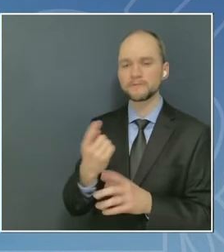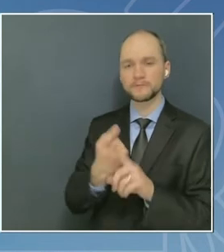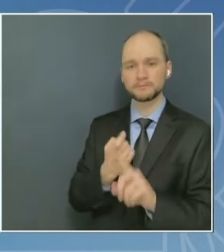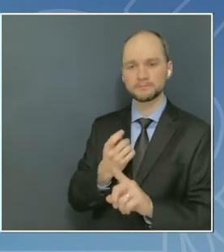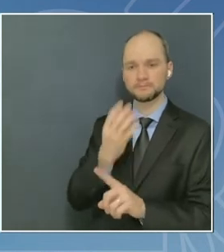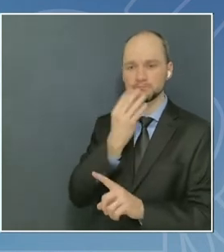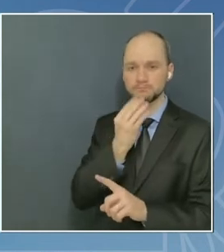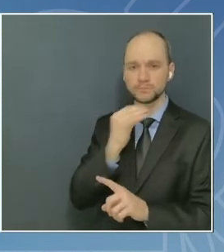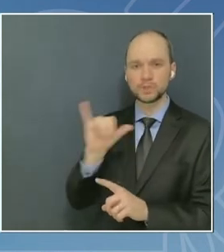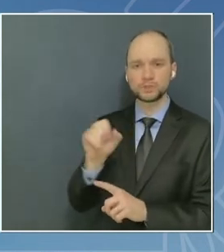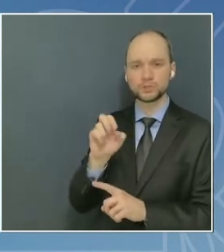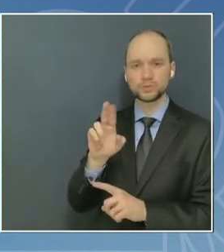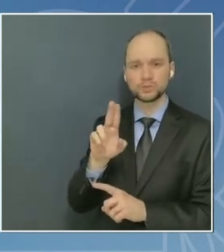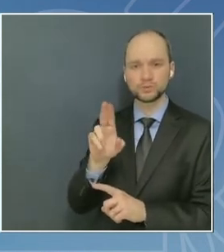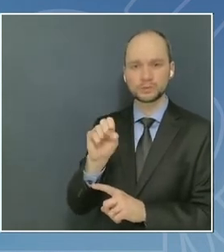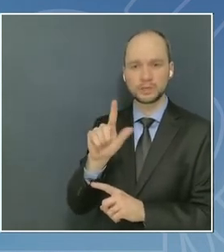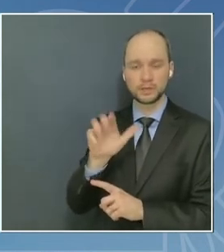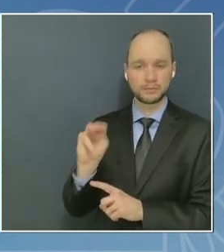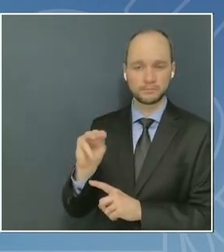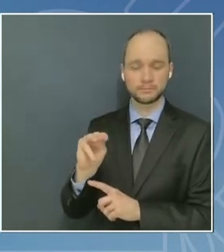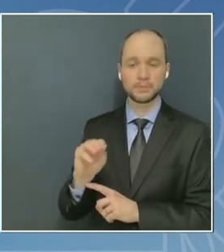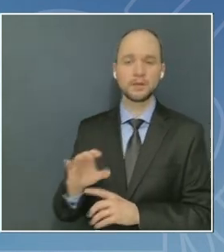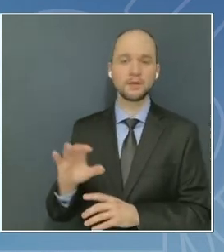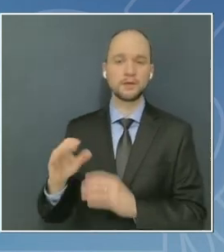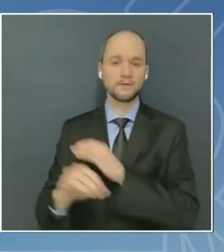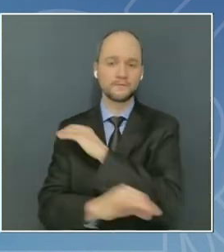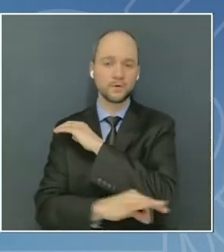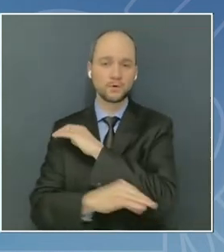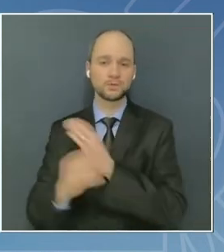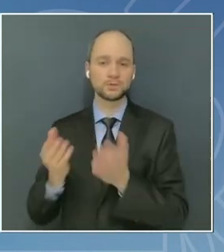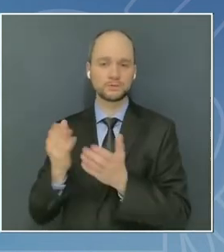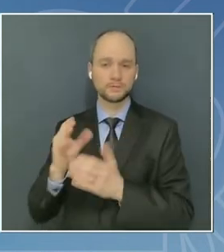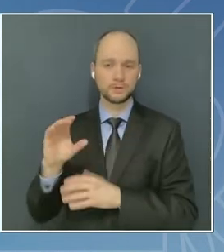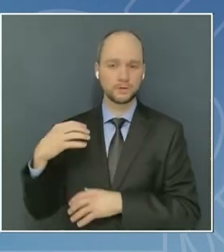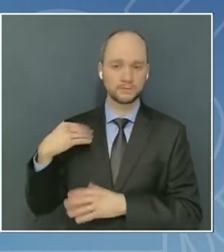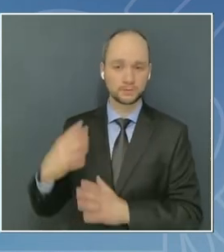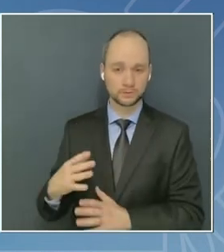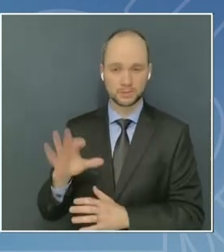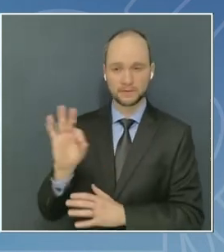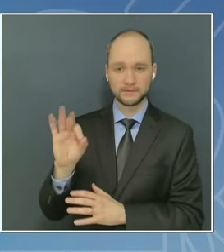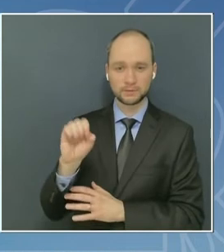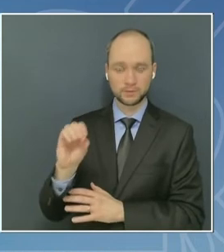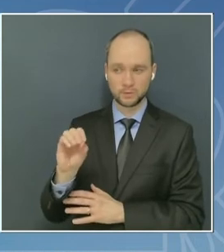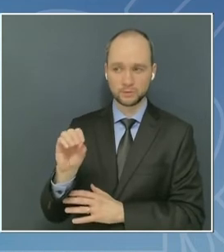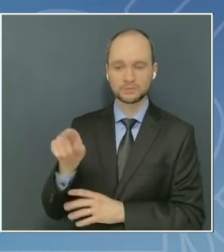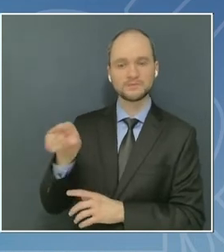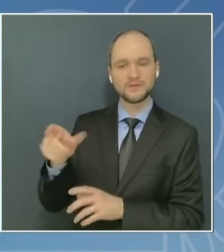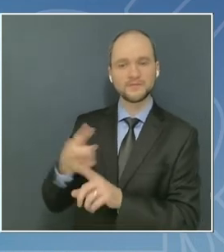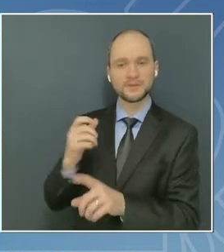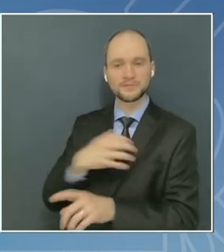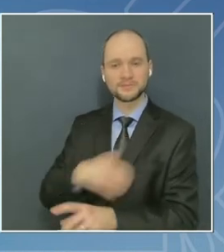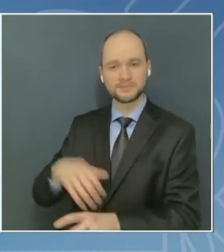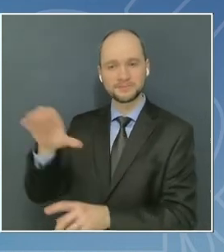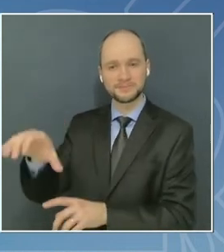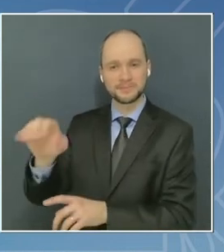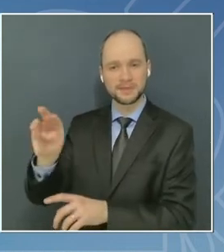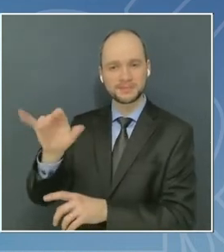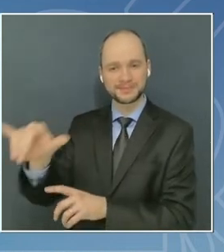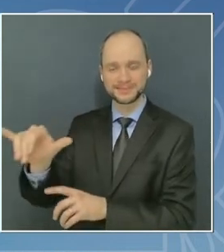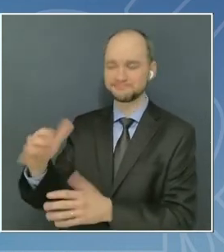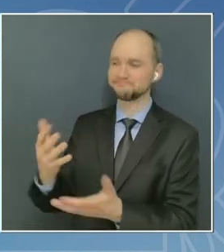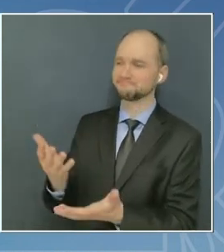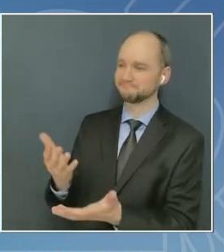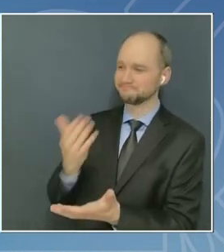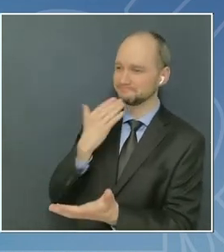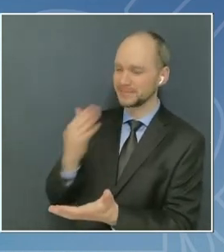a Foreign Service officer based there at our U.S. Embassy. Thank you for your service, Tina. And where else are people tuning in from? We